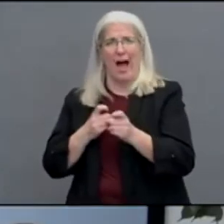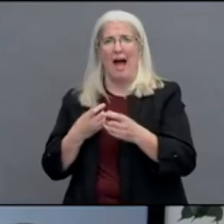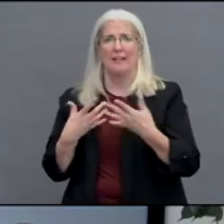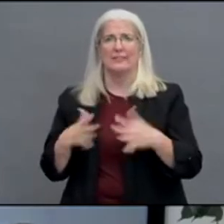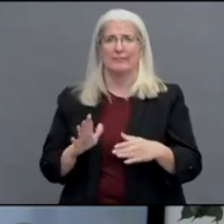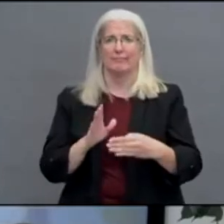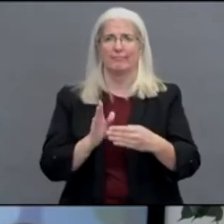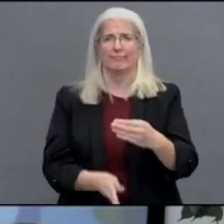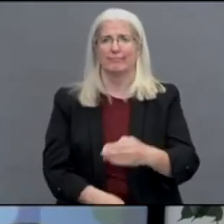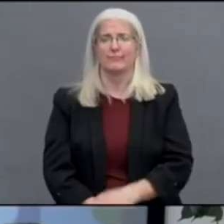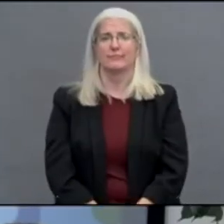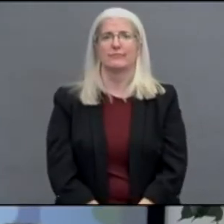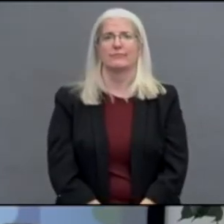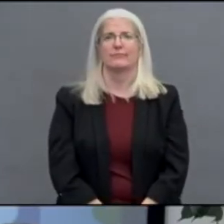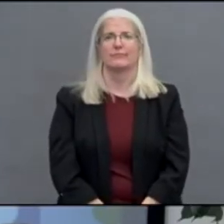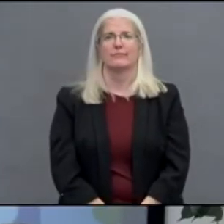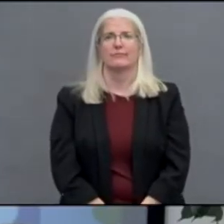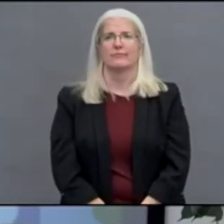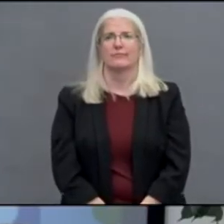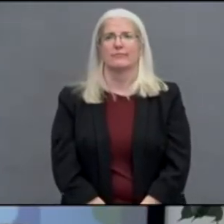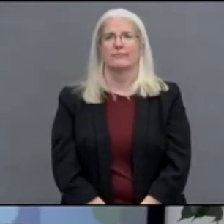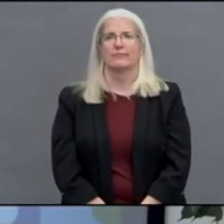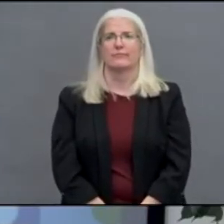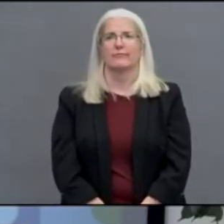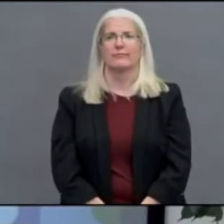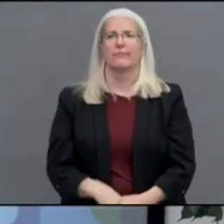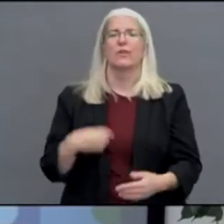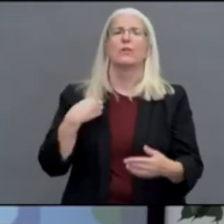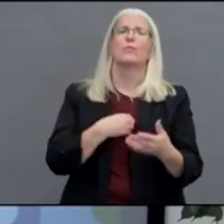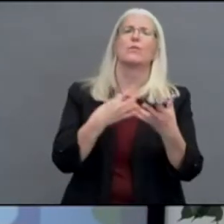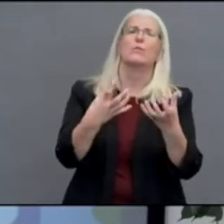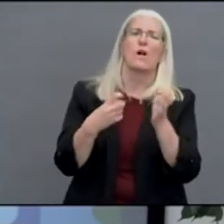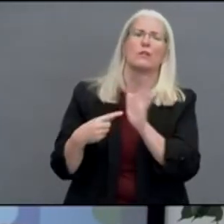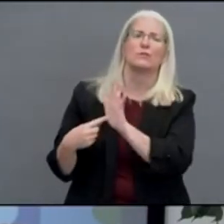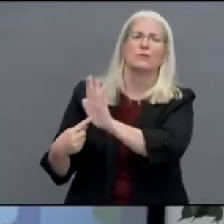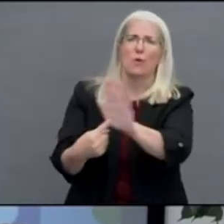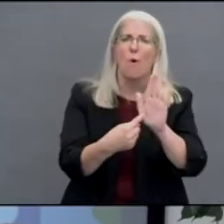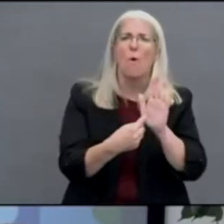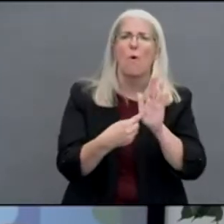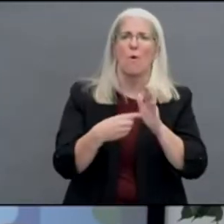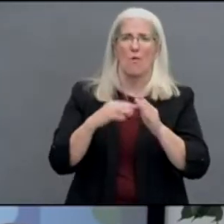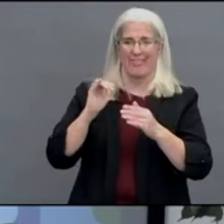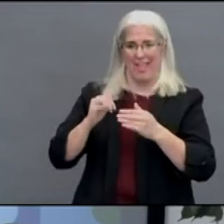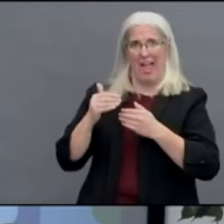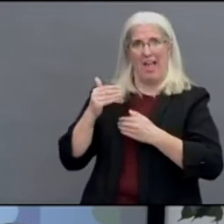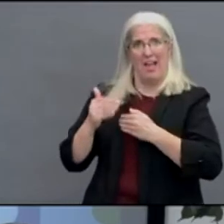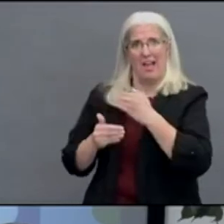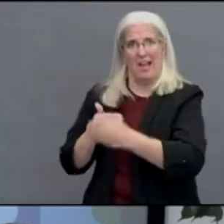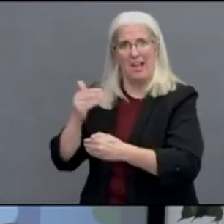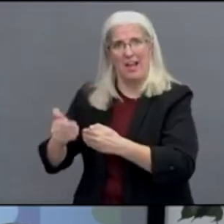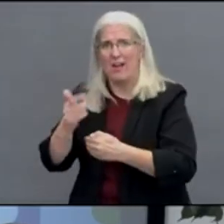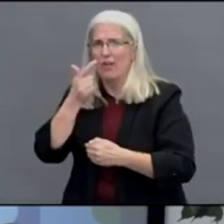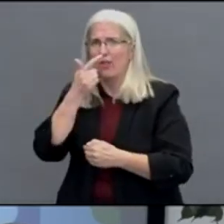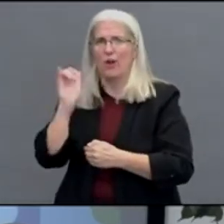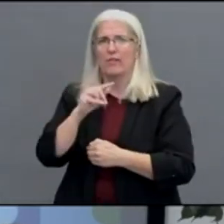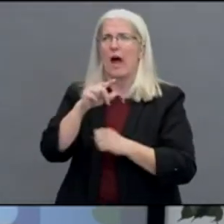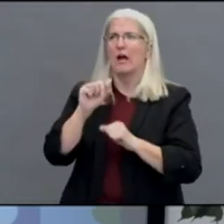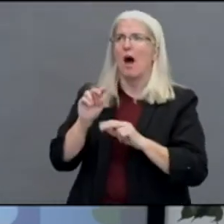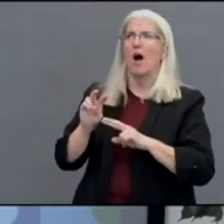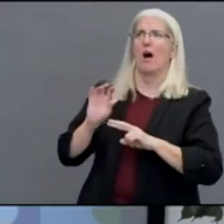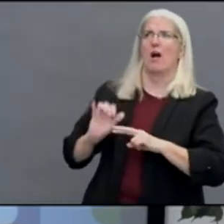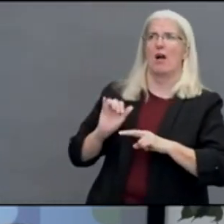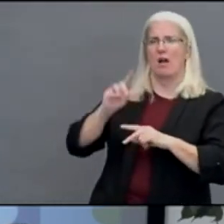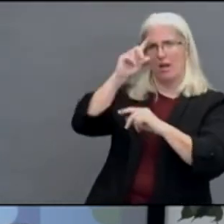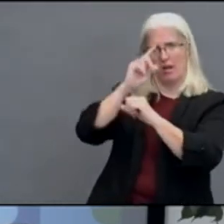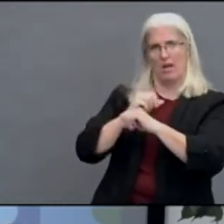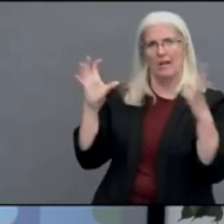apart. Yes. So we just wanted to show the process of what it looks like to get tested. It's very